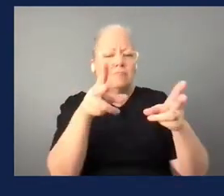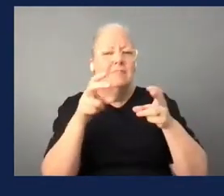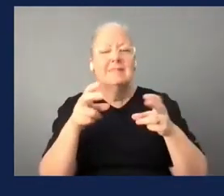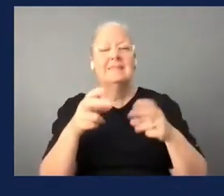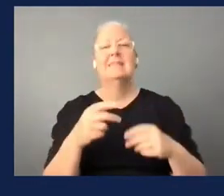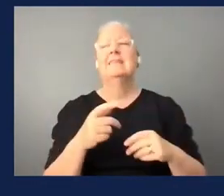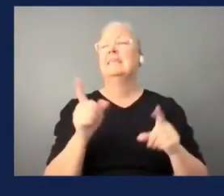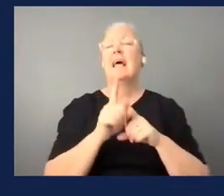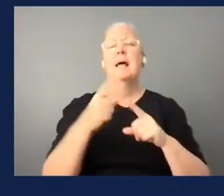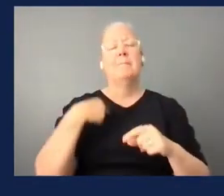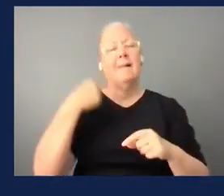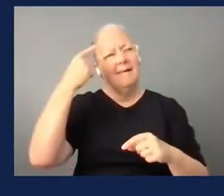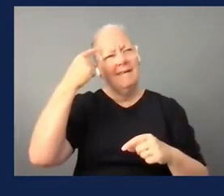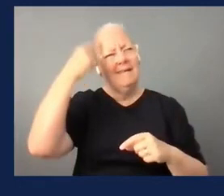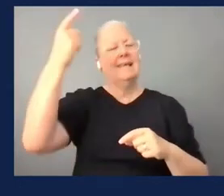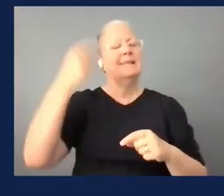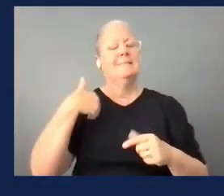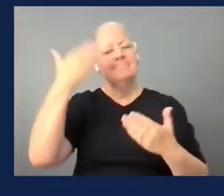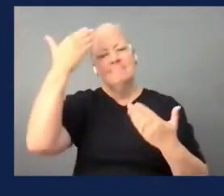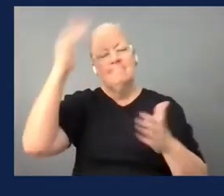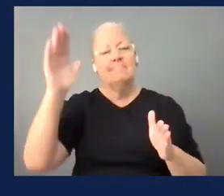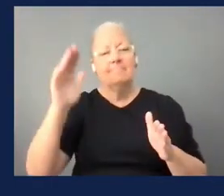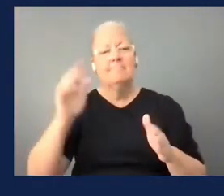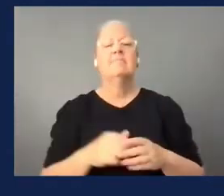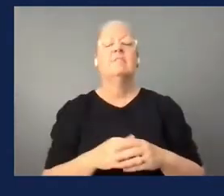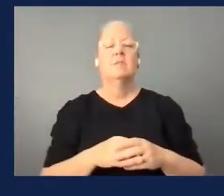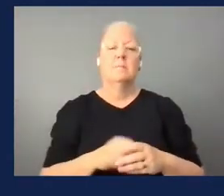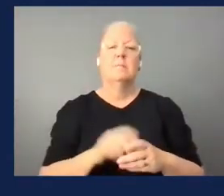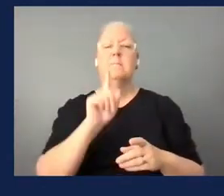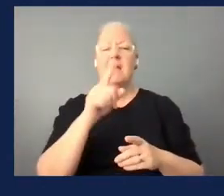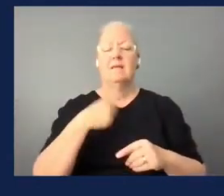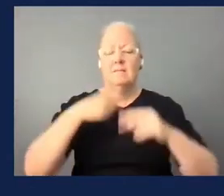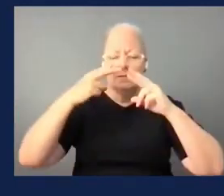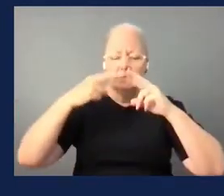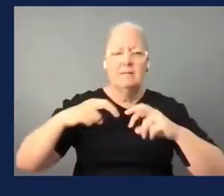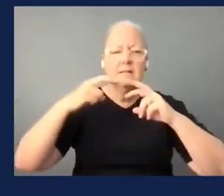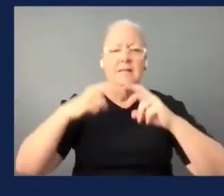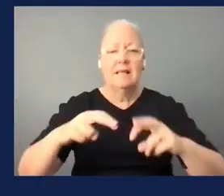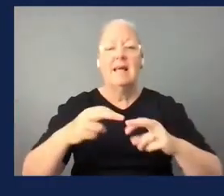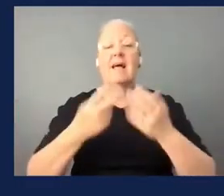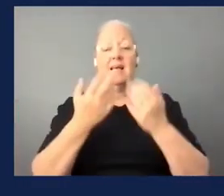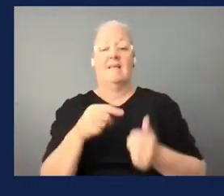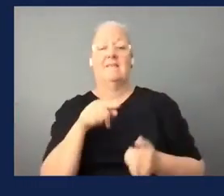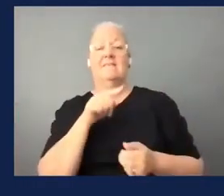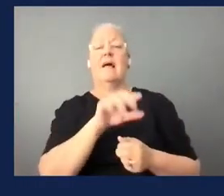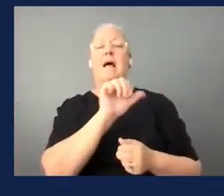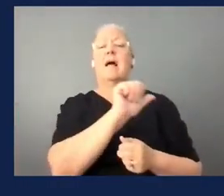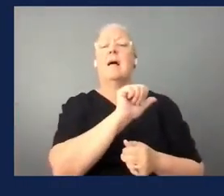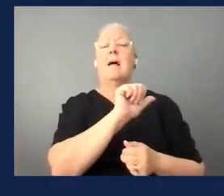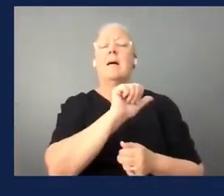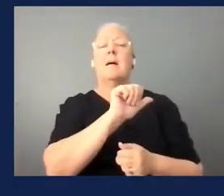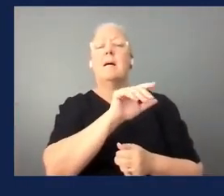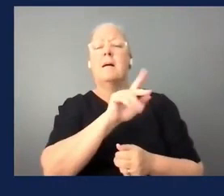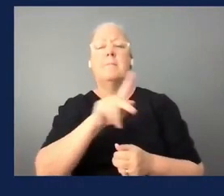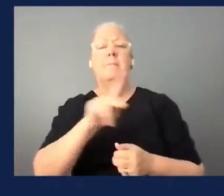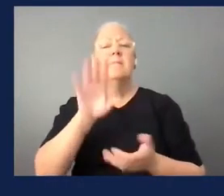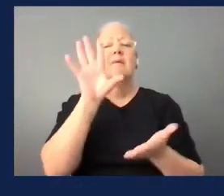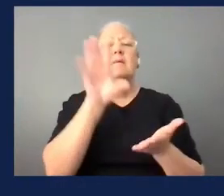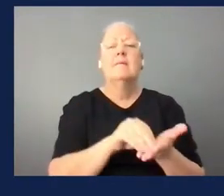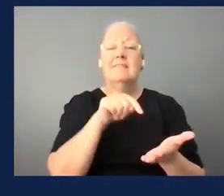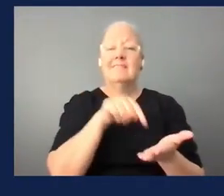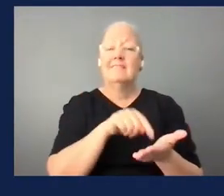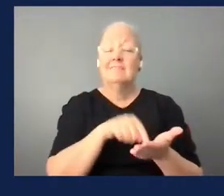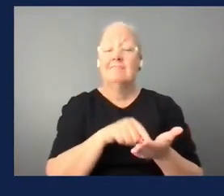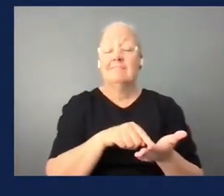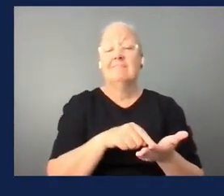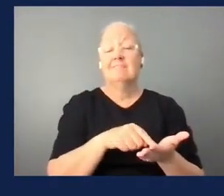but I use a full app to track that. Stories, well, the source, of course, is obviously my memory, and the pictures are made by